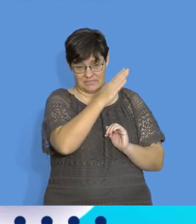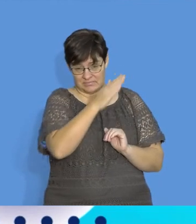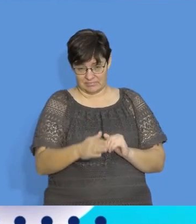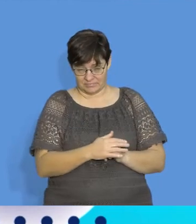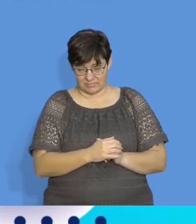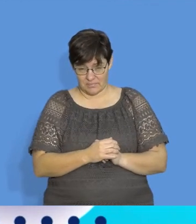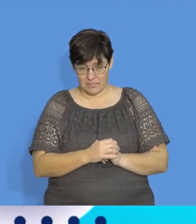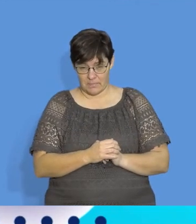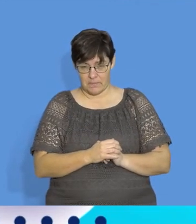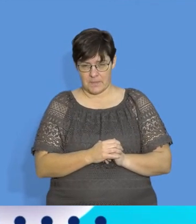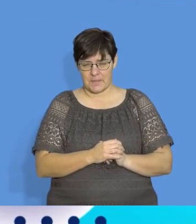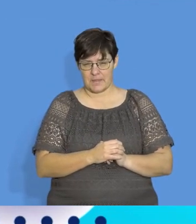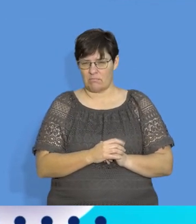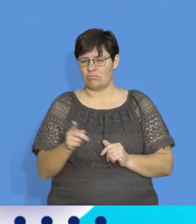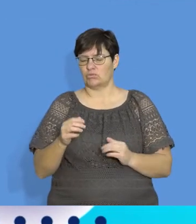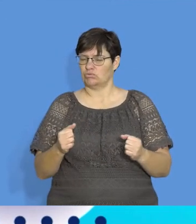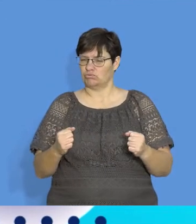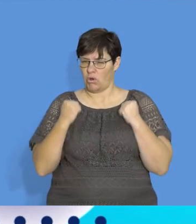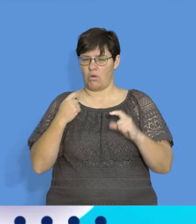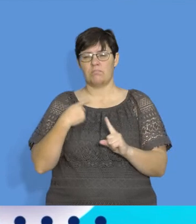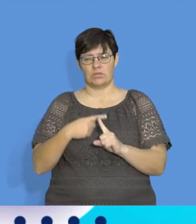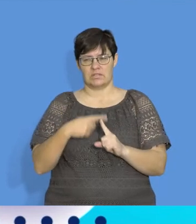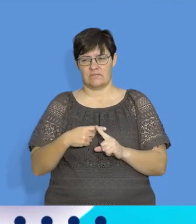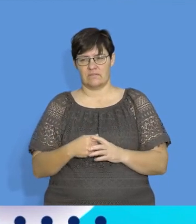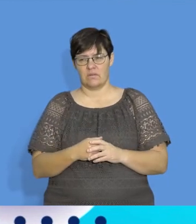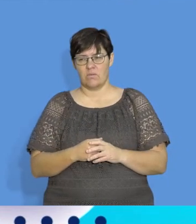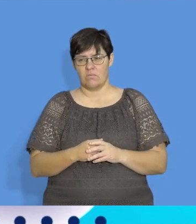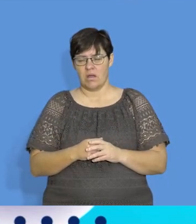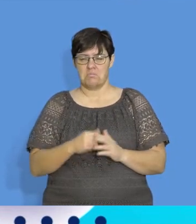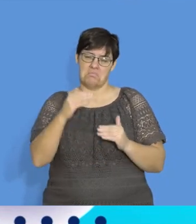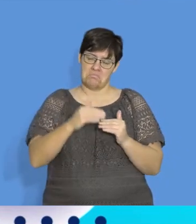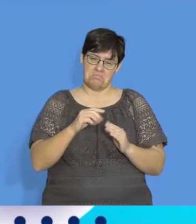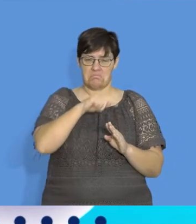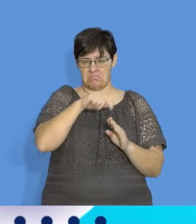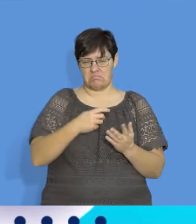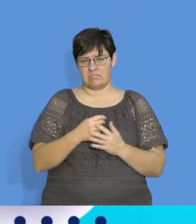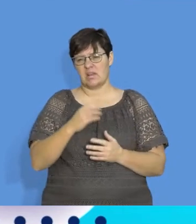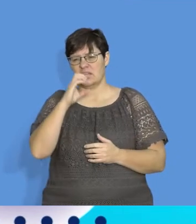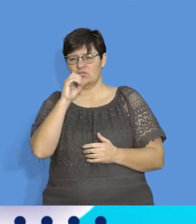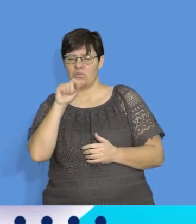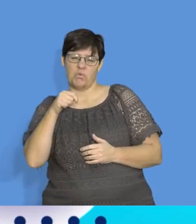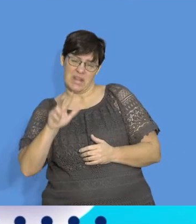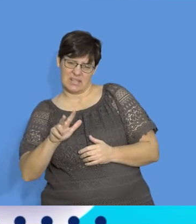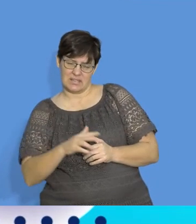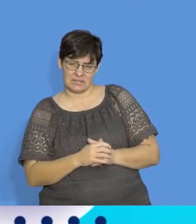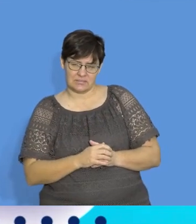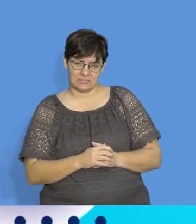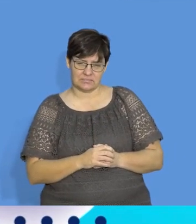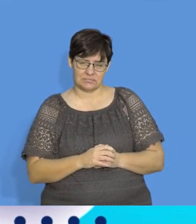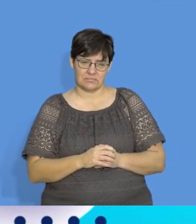this is strong positive, close to 1, maybe 0.8, okay? Are